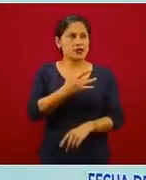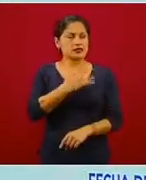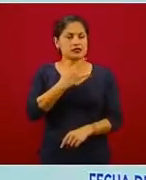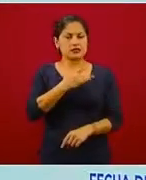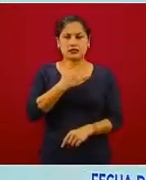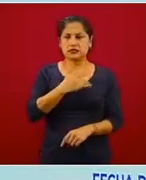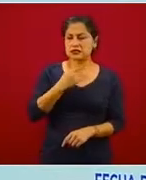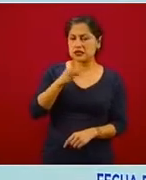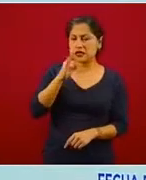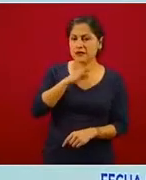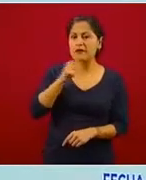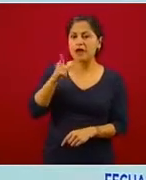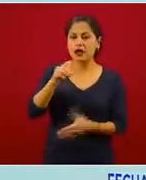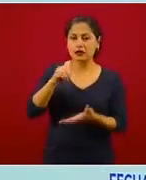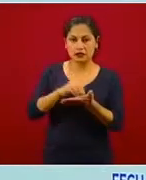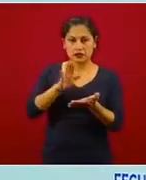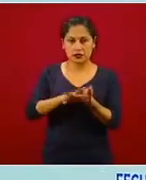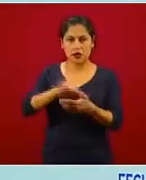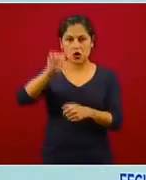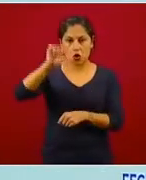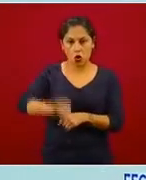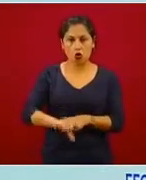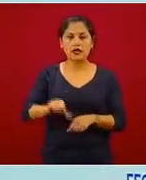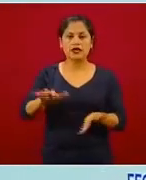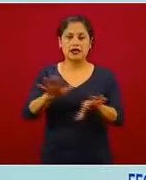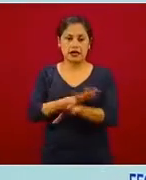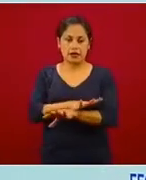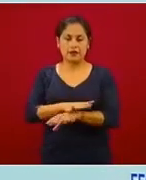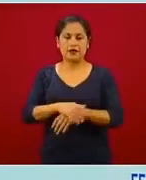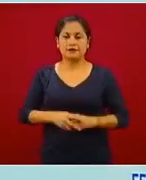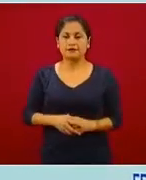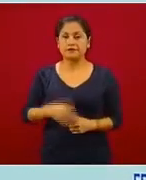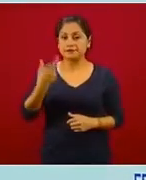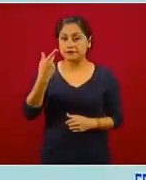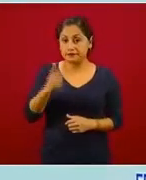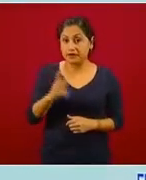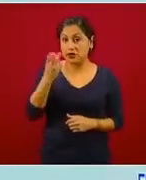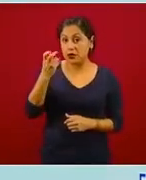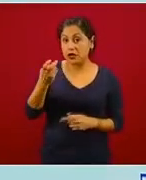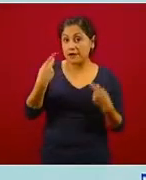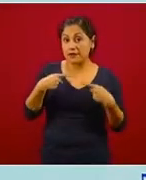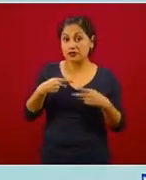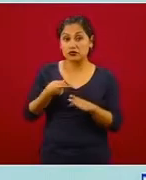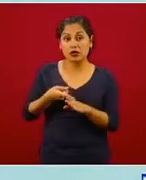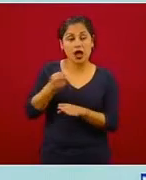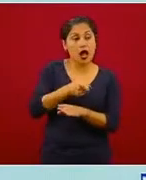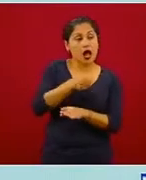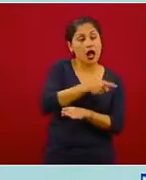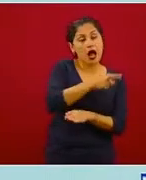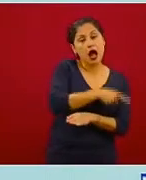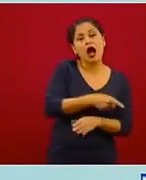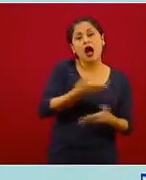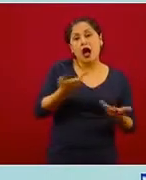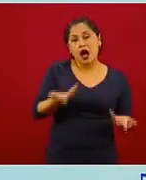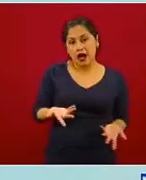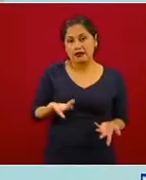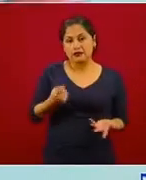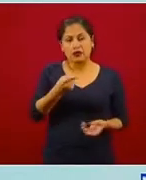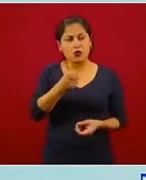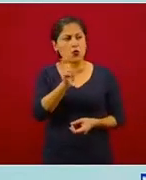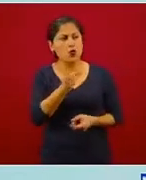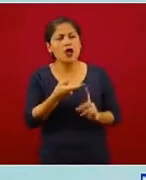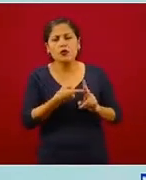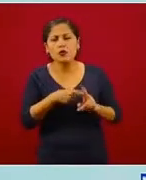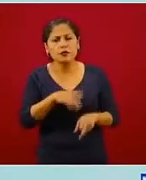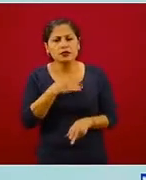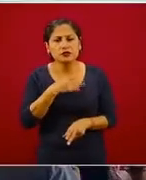we have someone new and we register them today because they started exhibiting symptoms, we're going to register them today. But